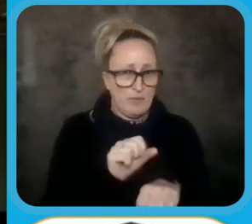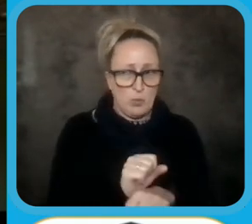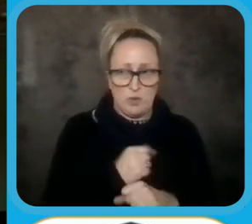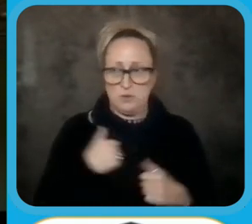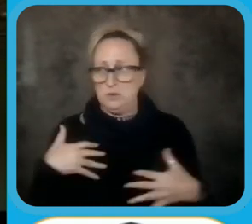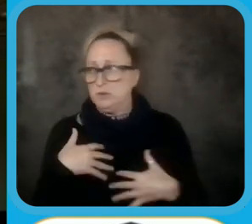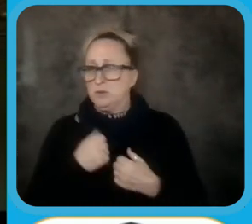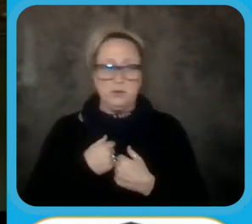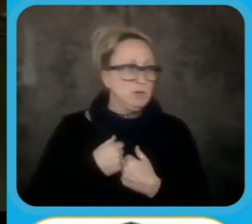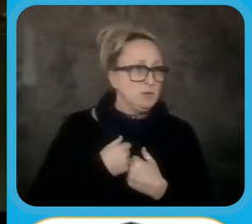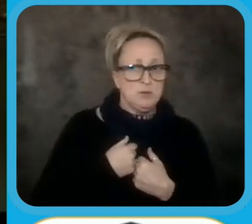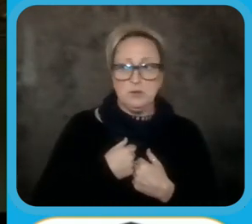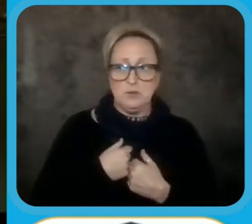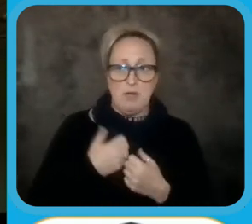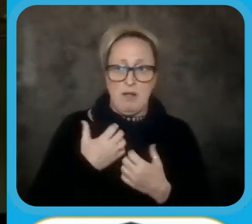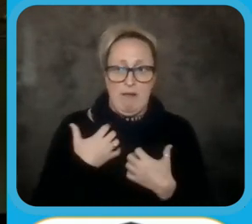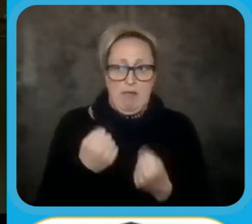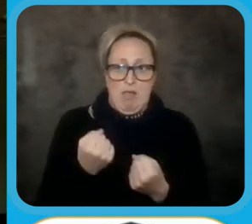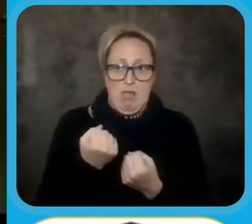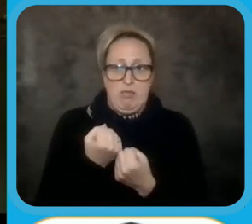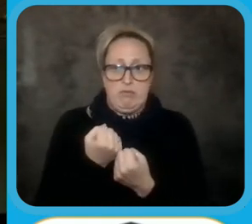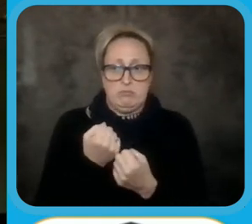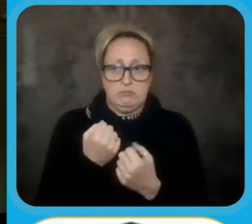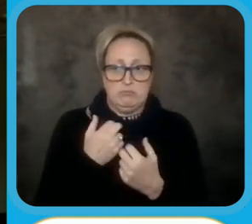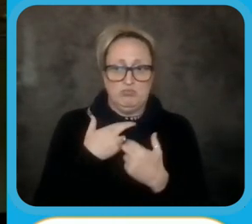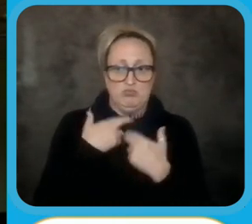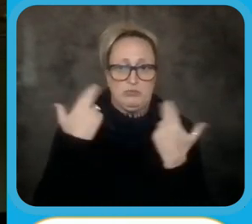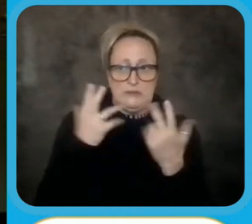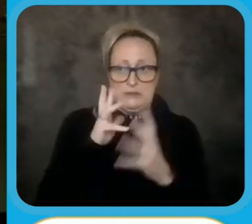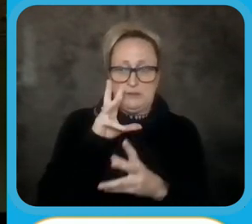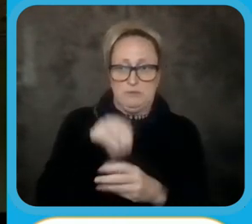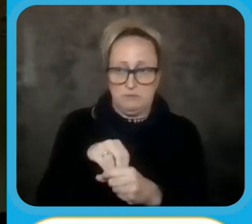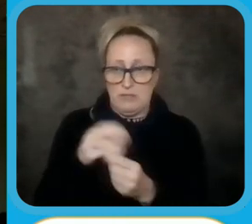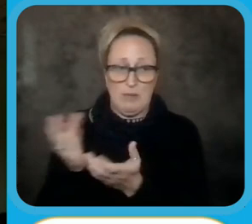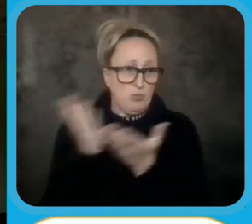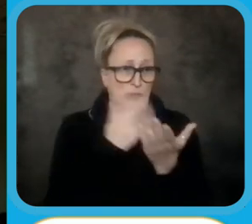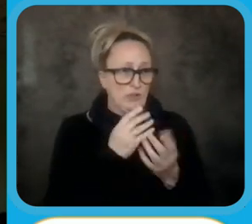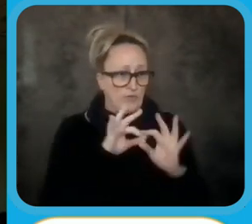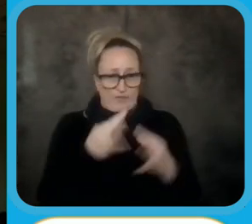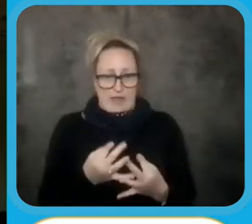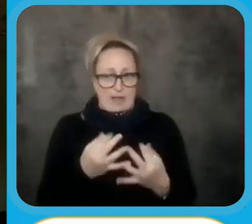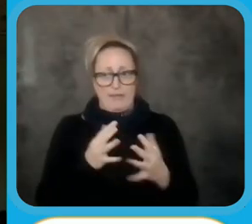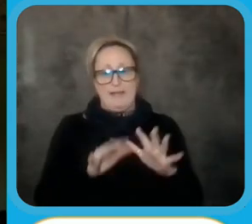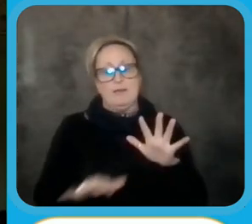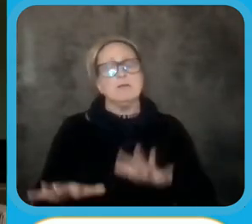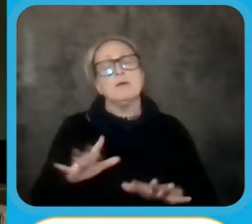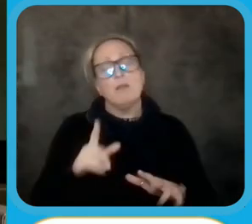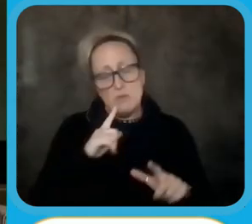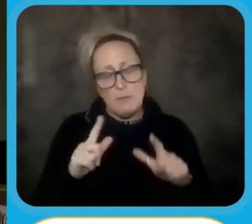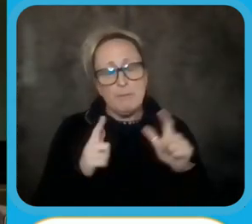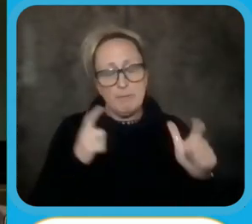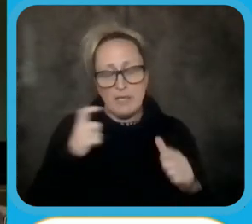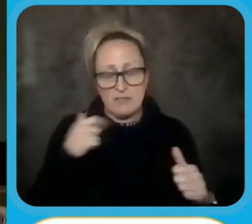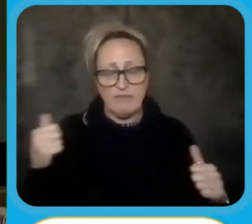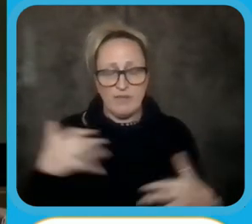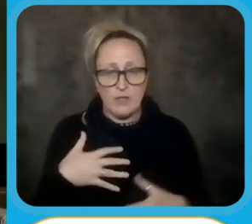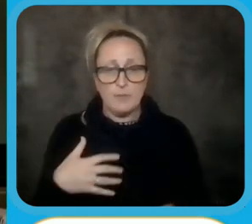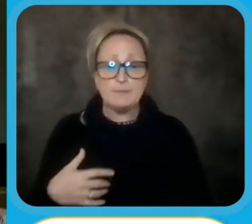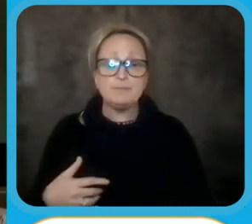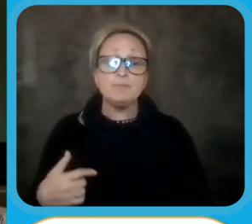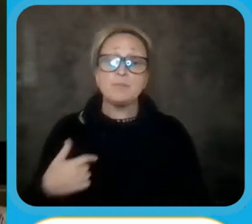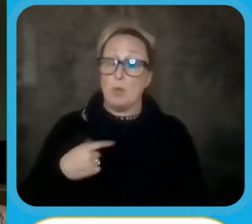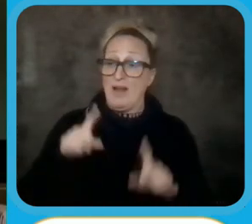what health risks you might be getting and bringing home to your family. I think that was the biggest fear. When I